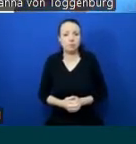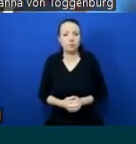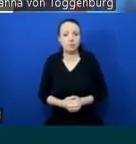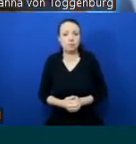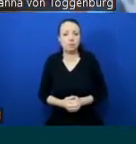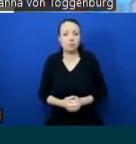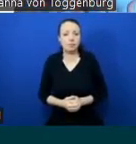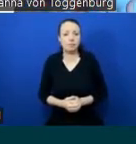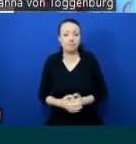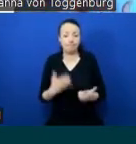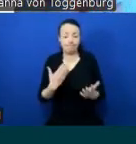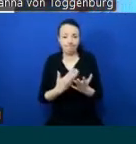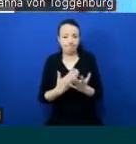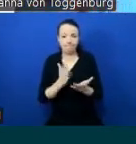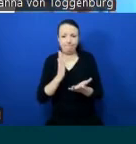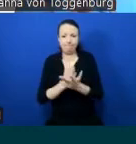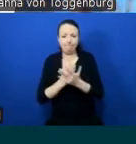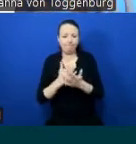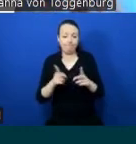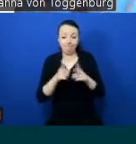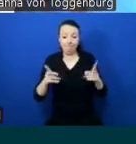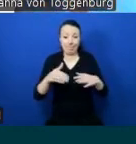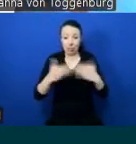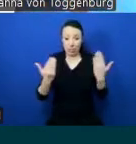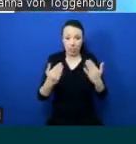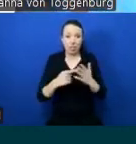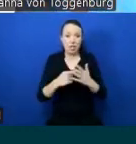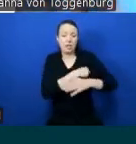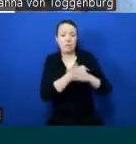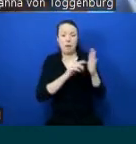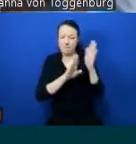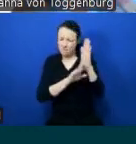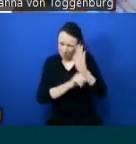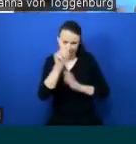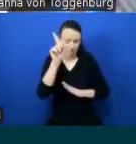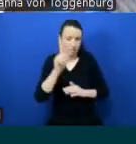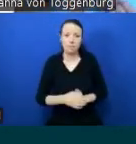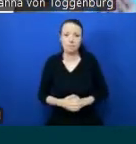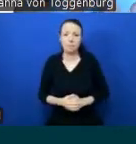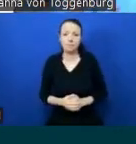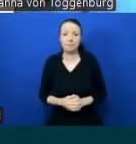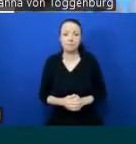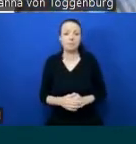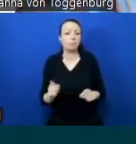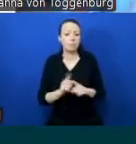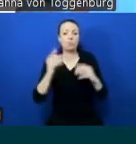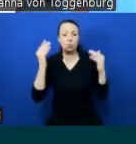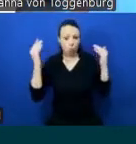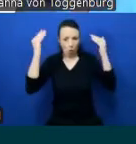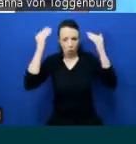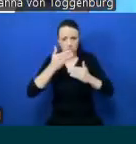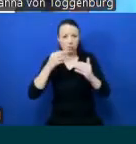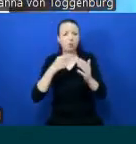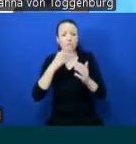day, but also the capacity of the urban areas to cool down at night is very much